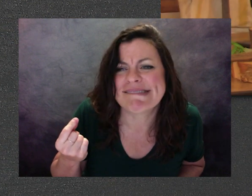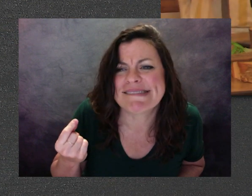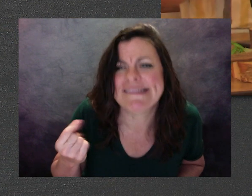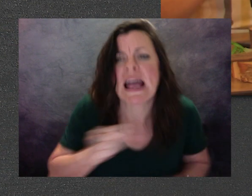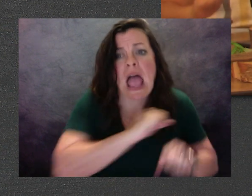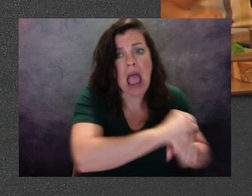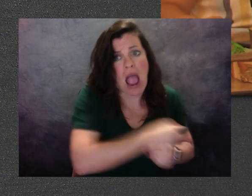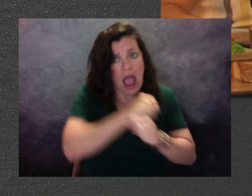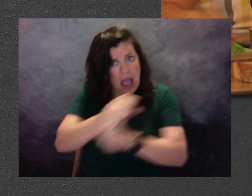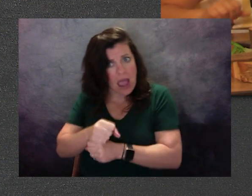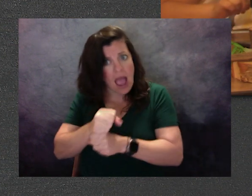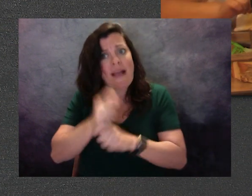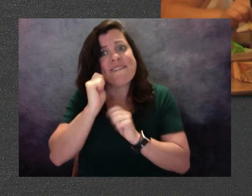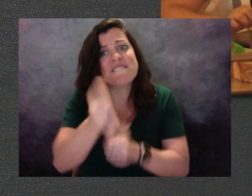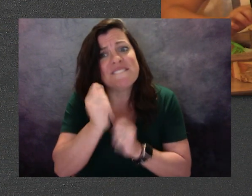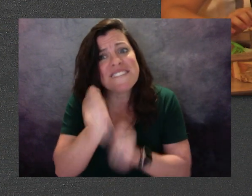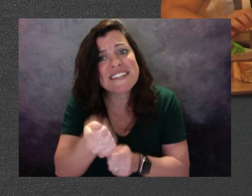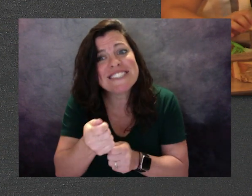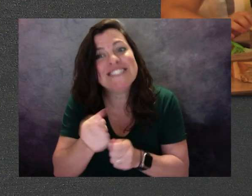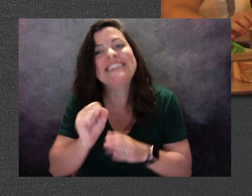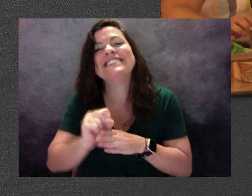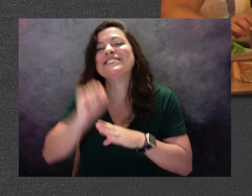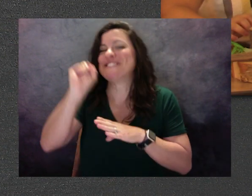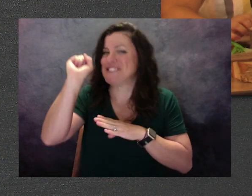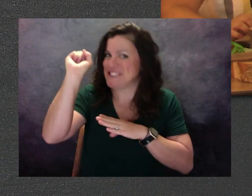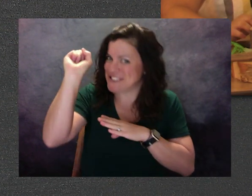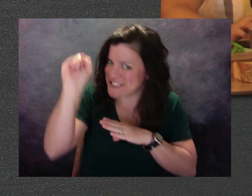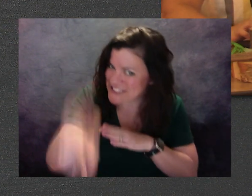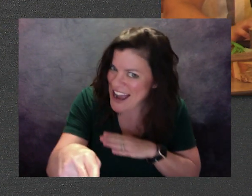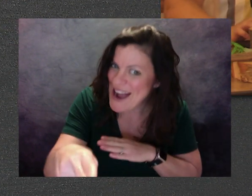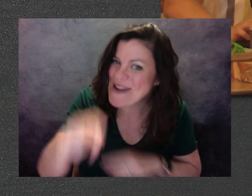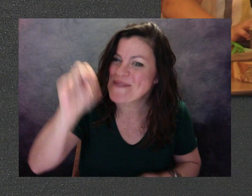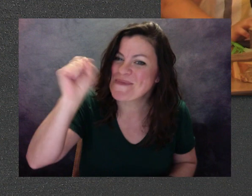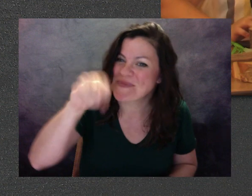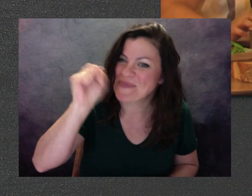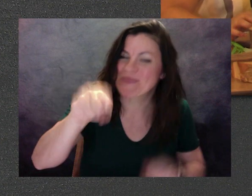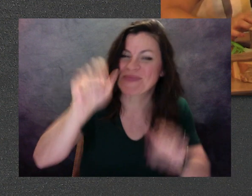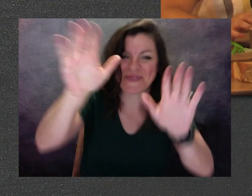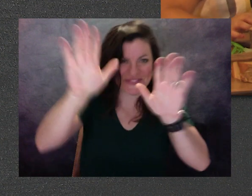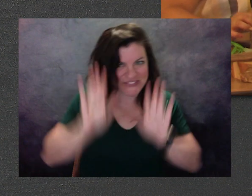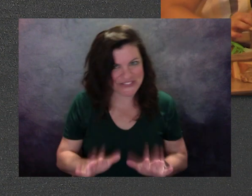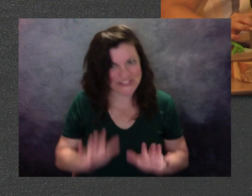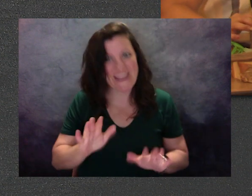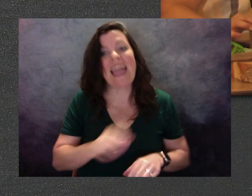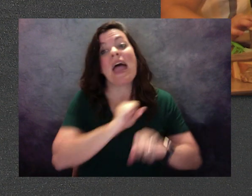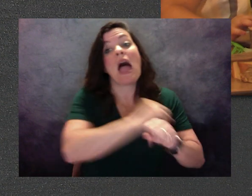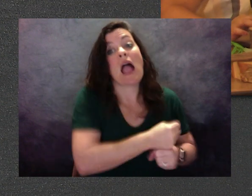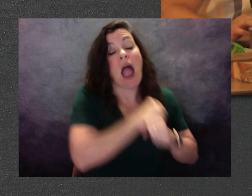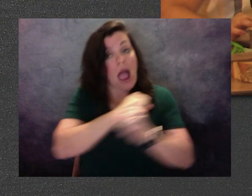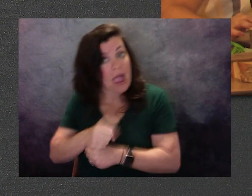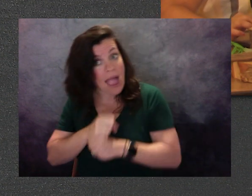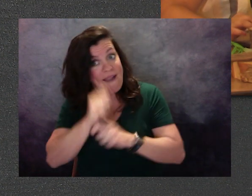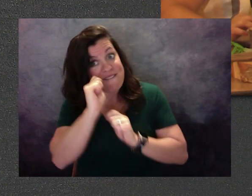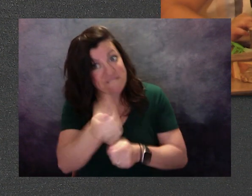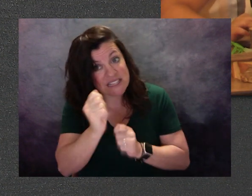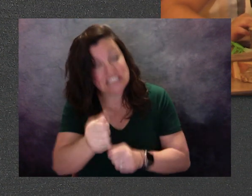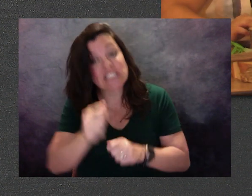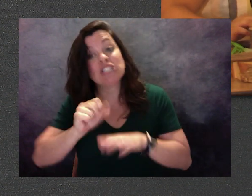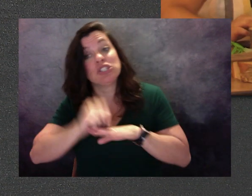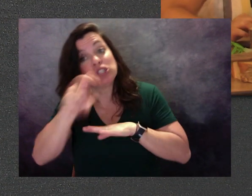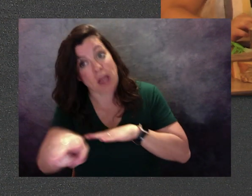jumping. Awesome job. Kayak, fishing, jumping. Kayak, fishing, jumping.